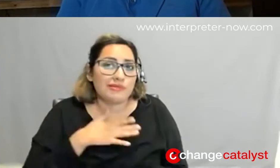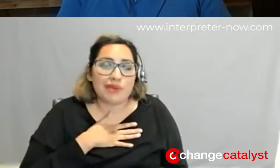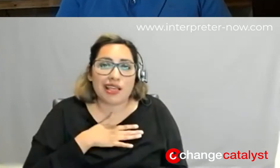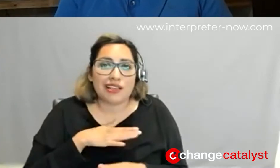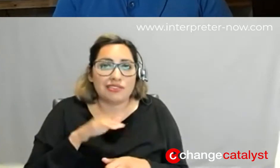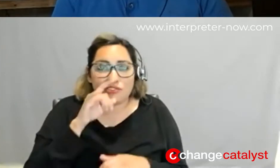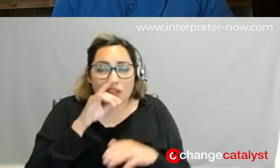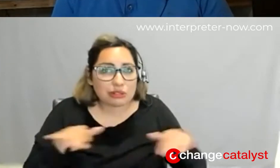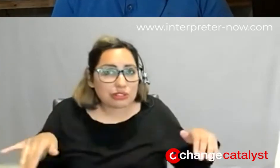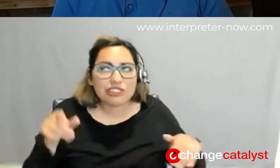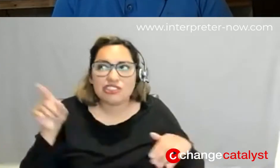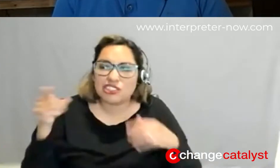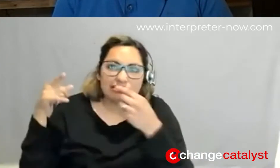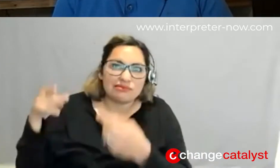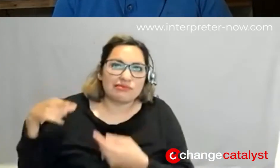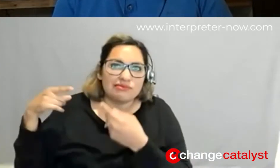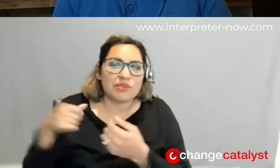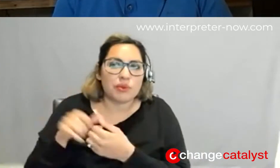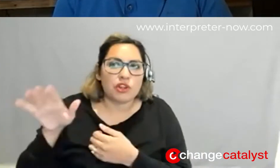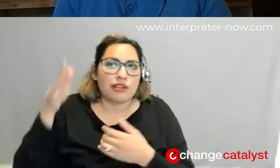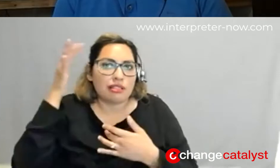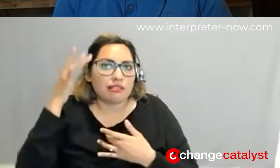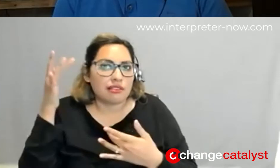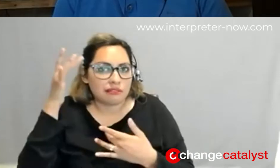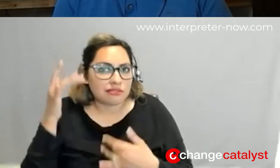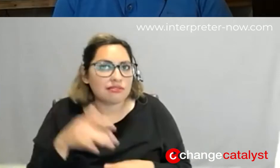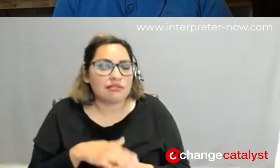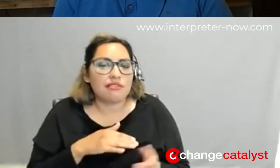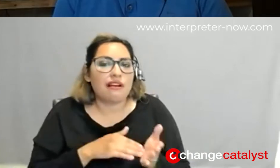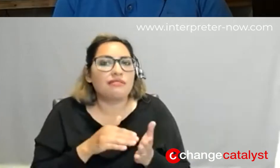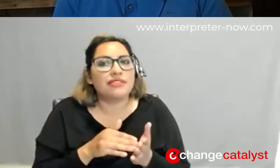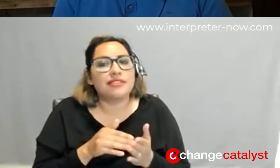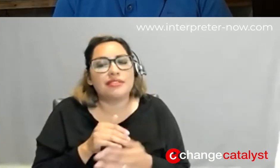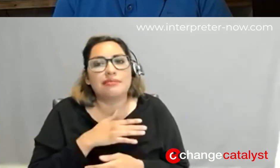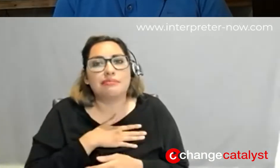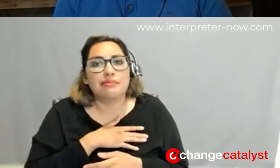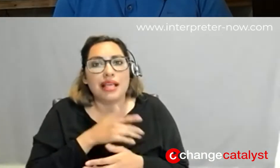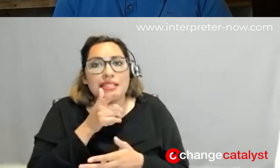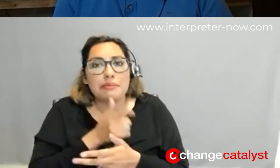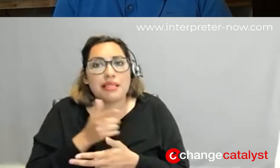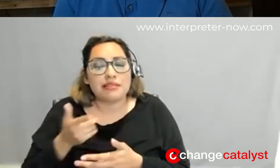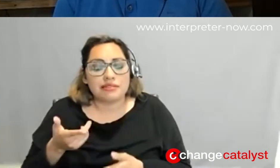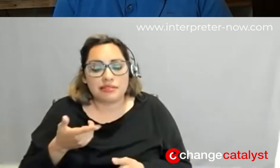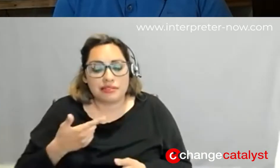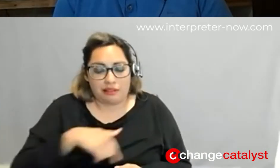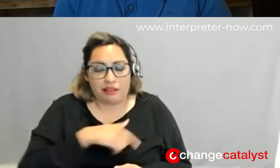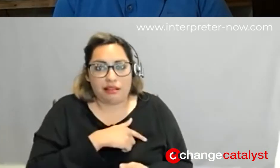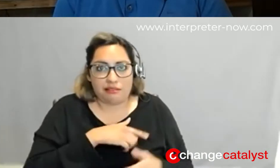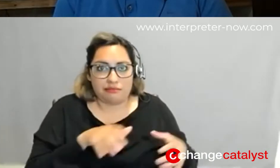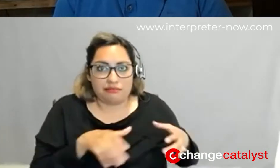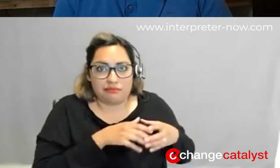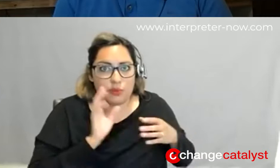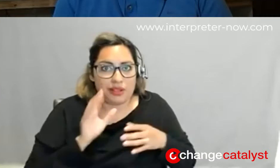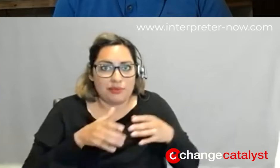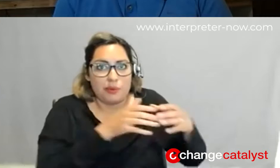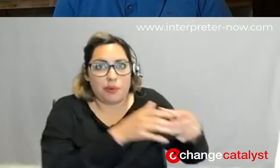her struggling with her illness. And oftentimes my siblings and I had to go live